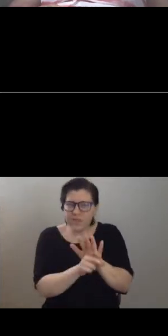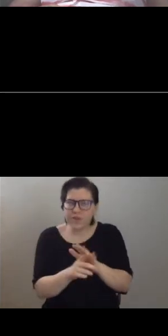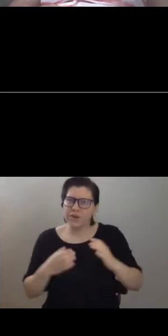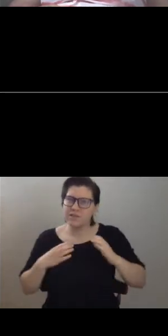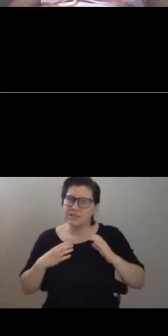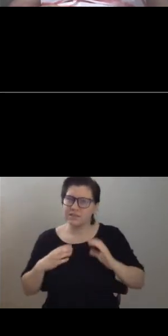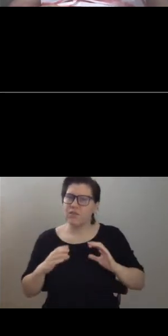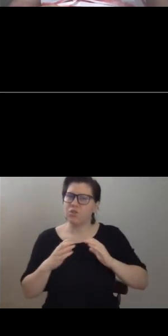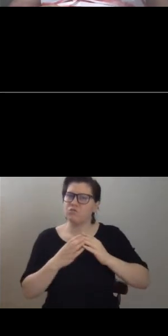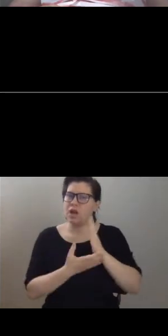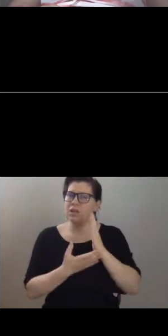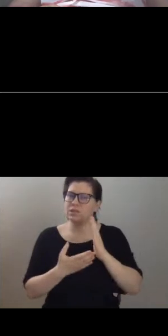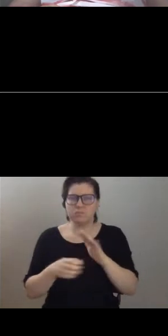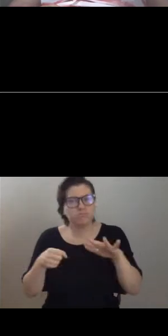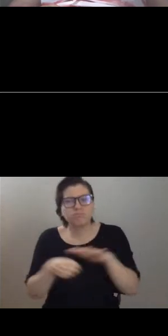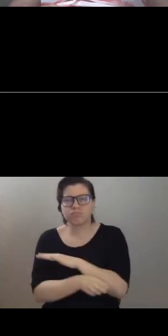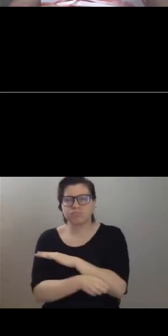realized?